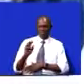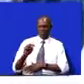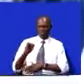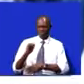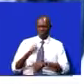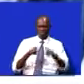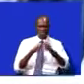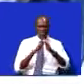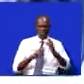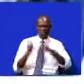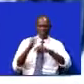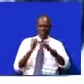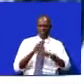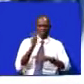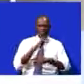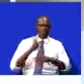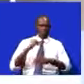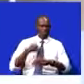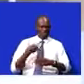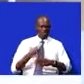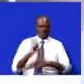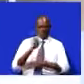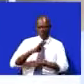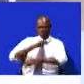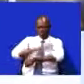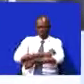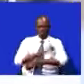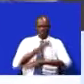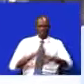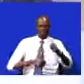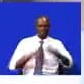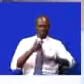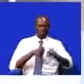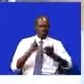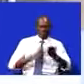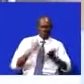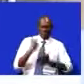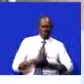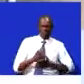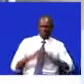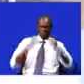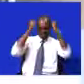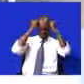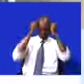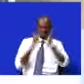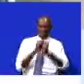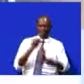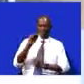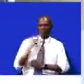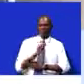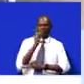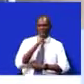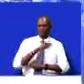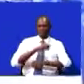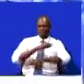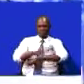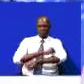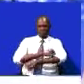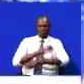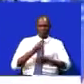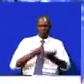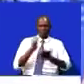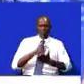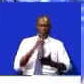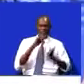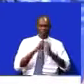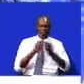ka ne wan gi skunde angwen machulo ne nyithindo 15 school fees mondo